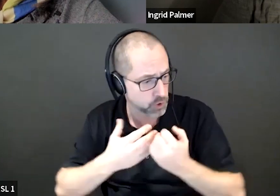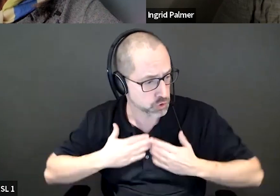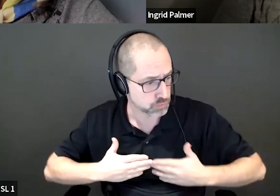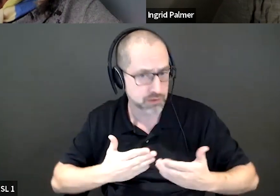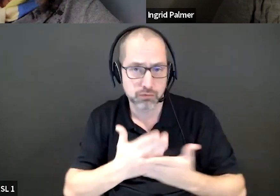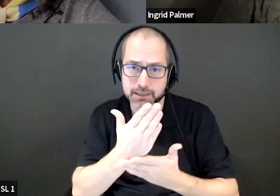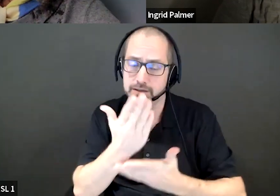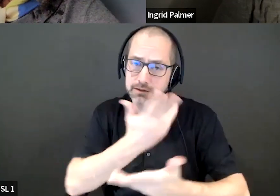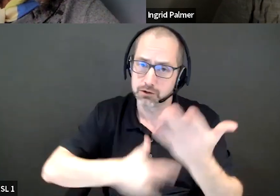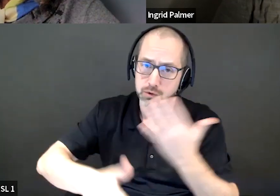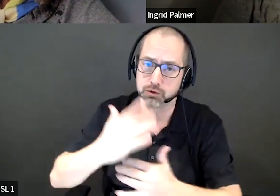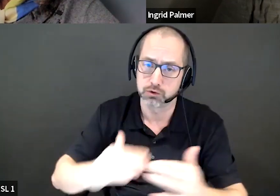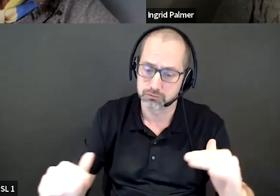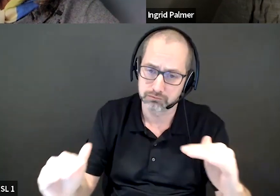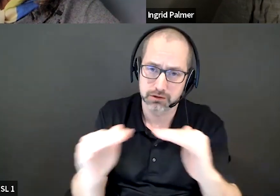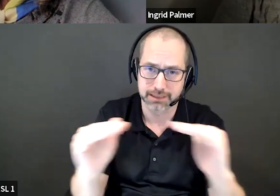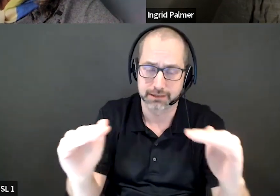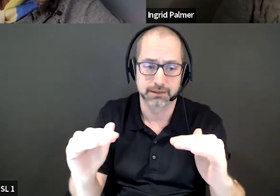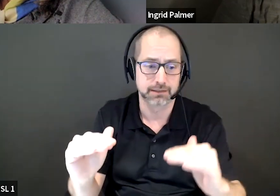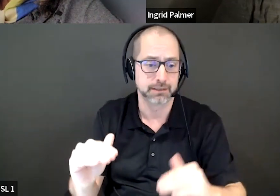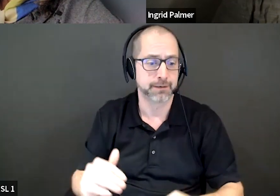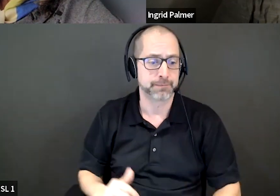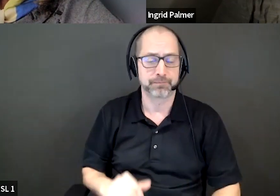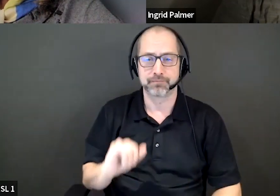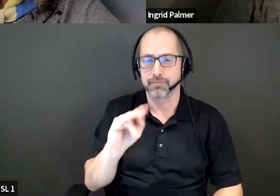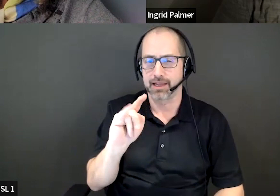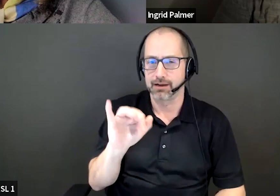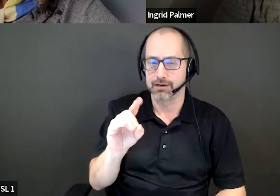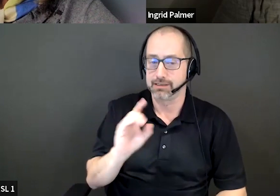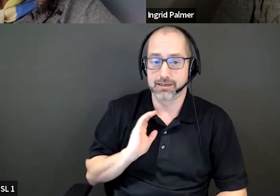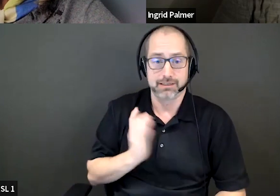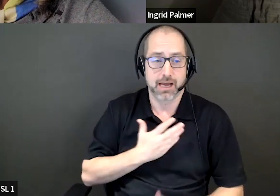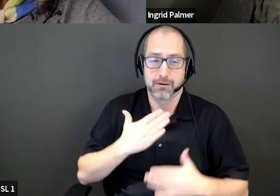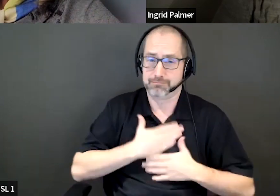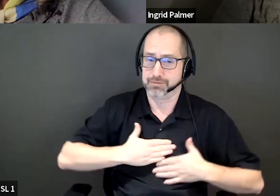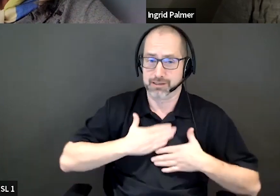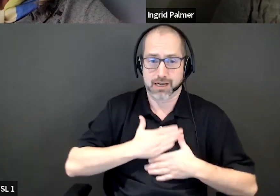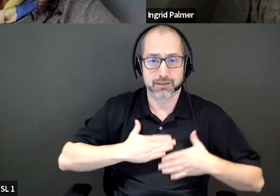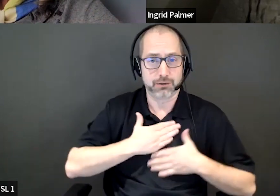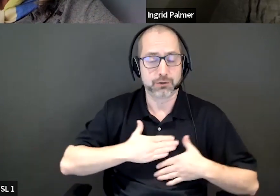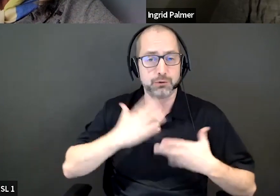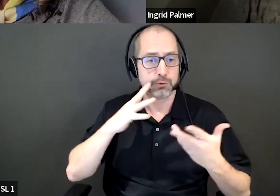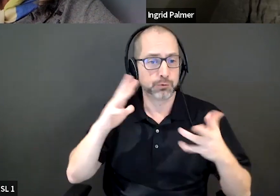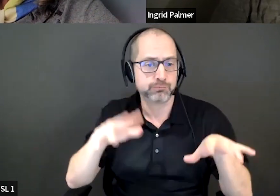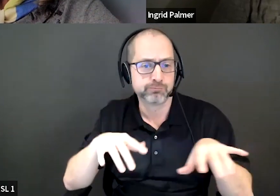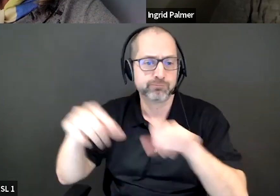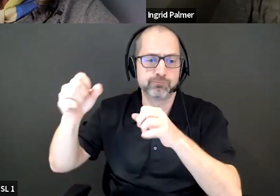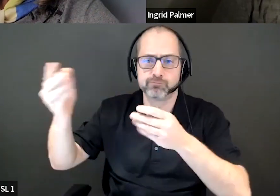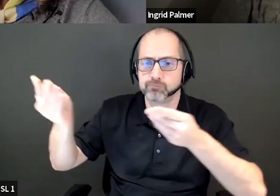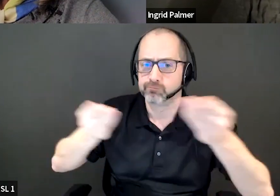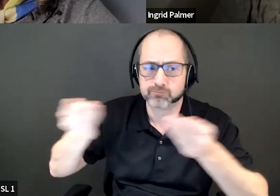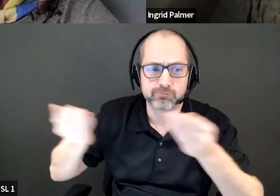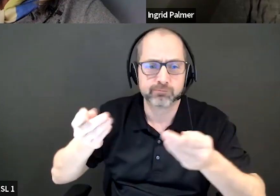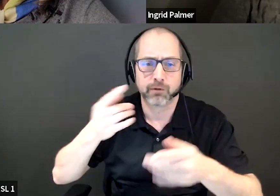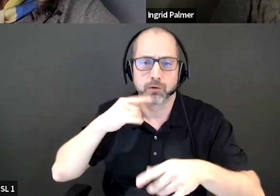justice. And it is our pleasure to serve as your co-MCs for the